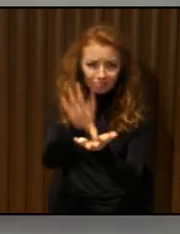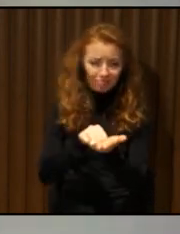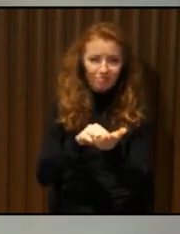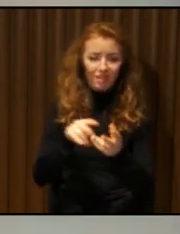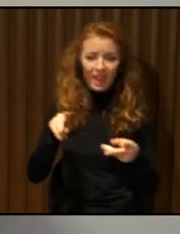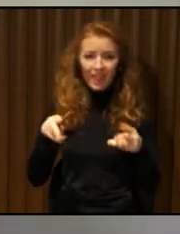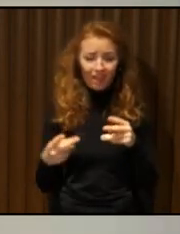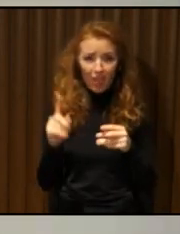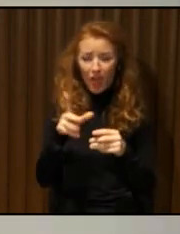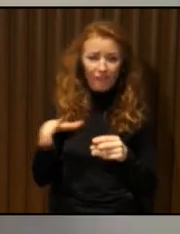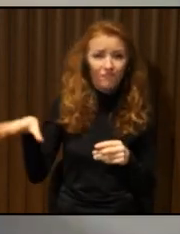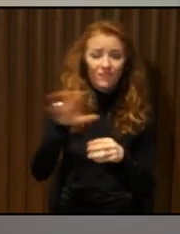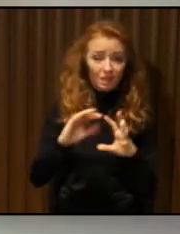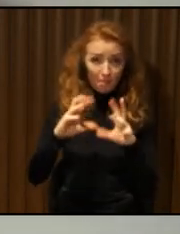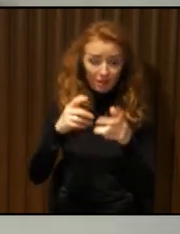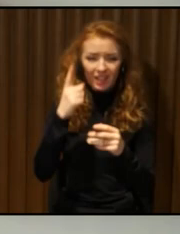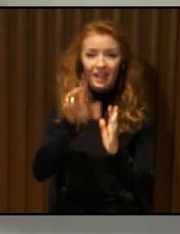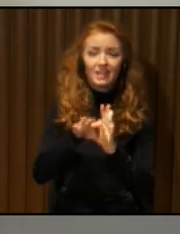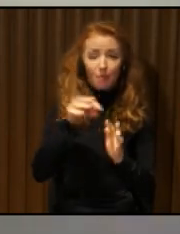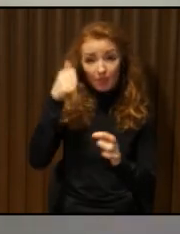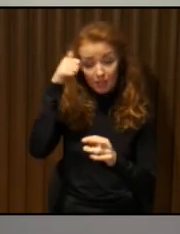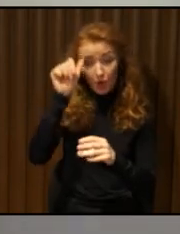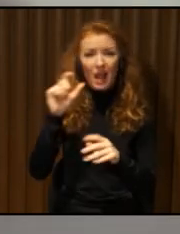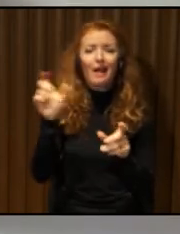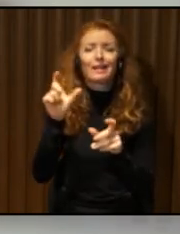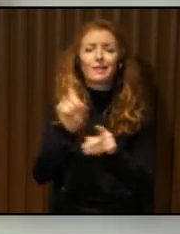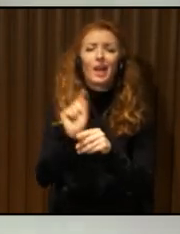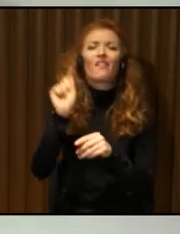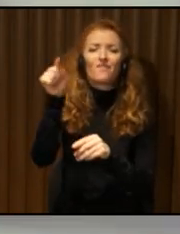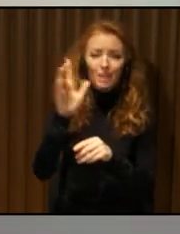Besides, of course, Estonia, but they will build it up in next year. So,